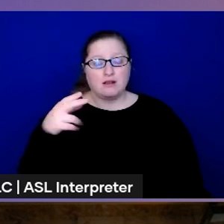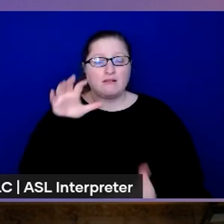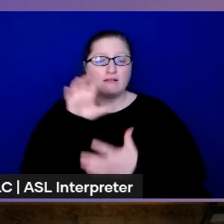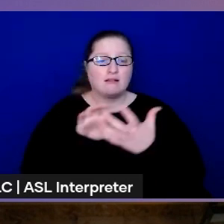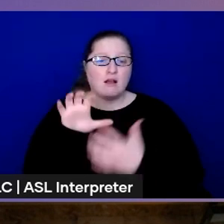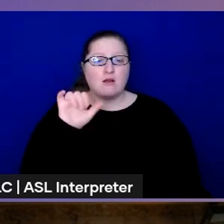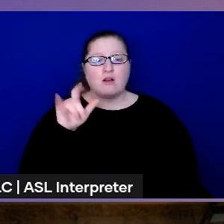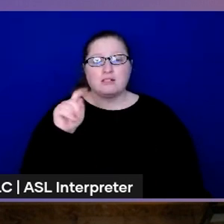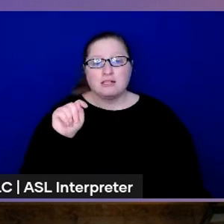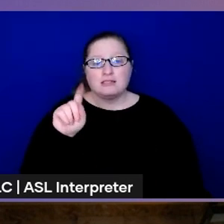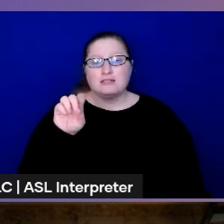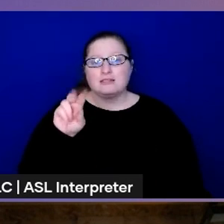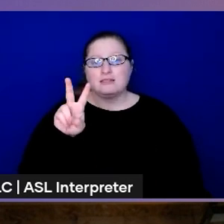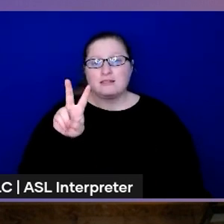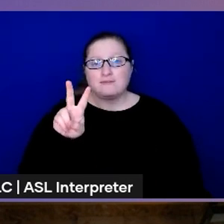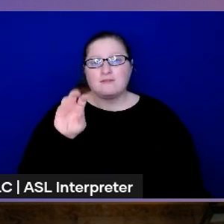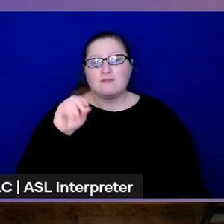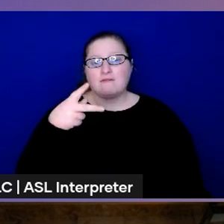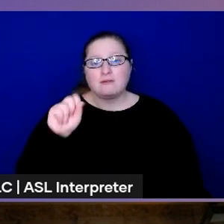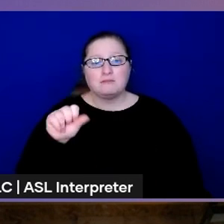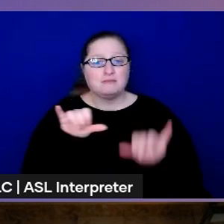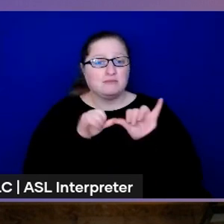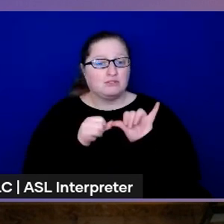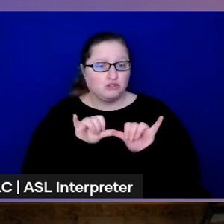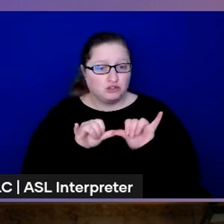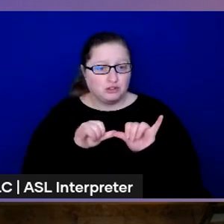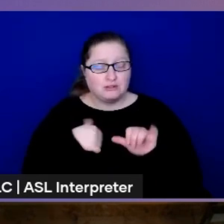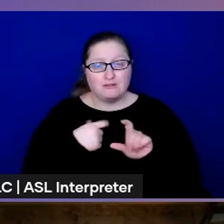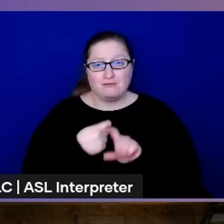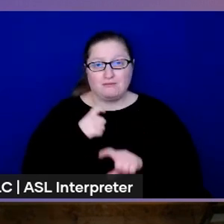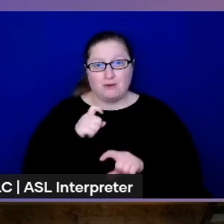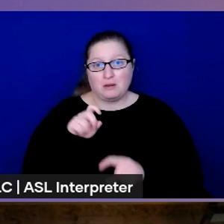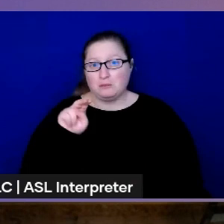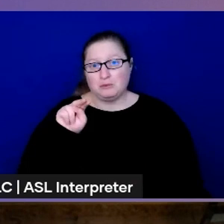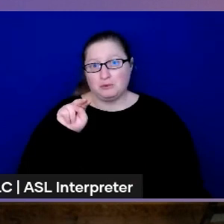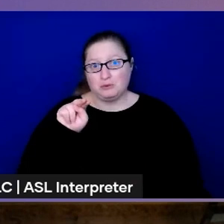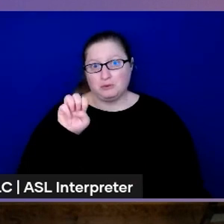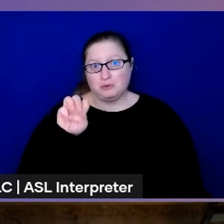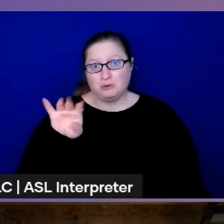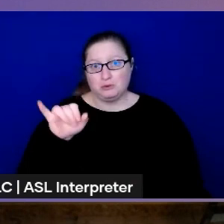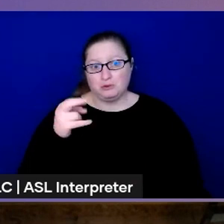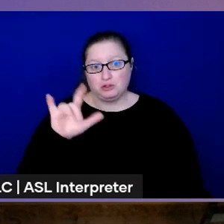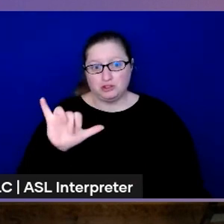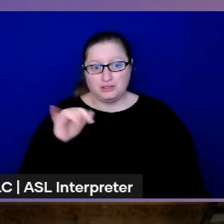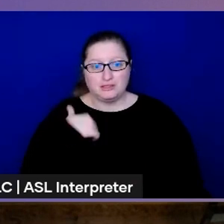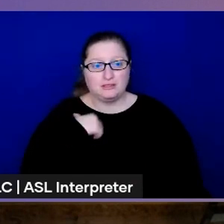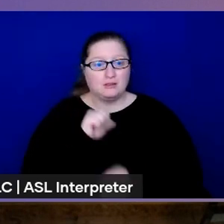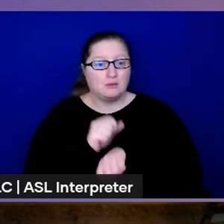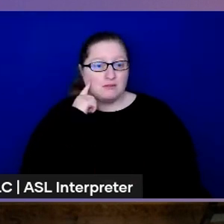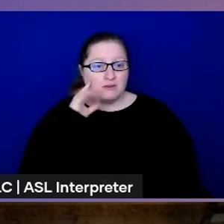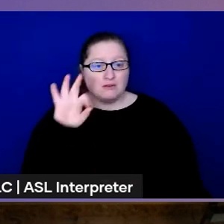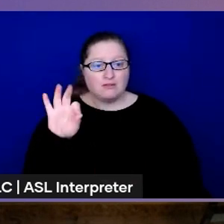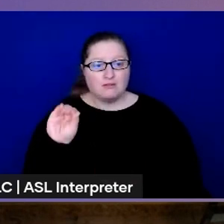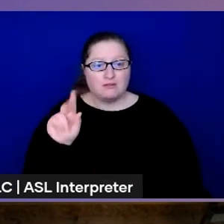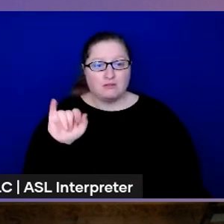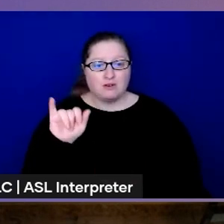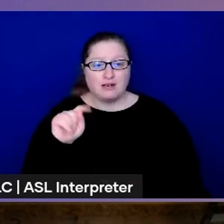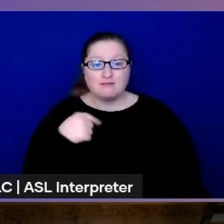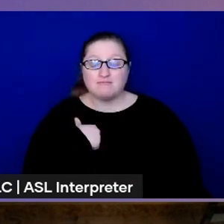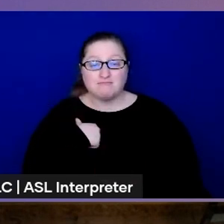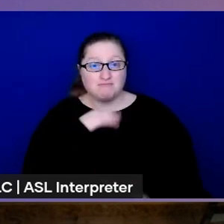engineer at Fortinet. I am from New Jersey, and I work for Fortinet. My hobbies are Terraform